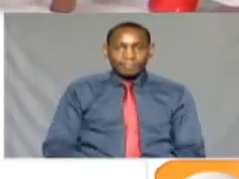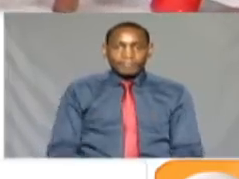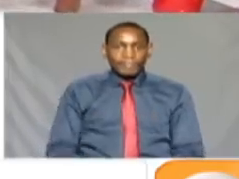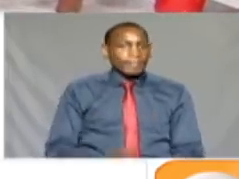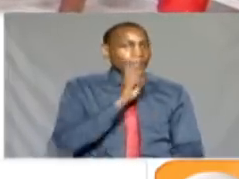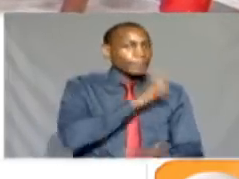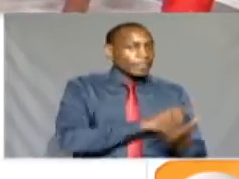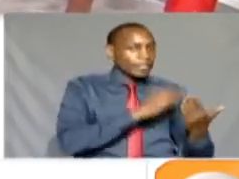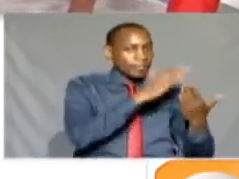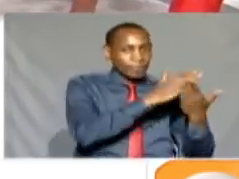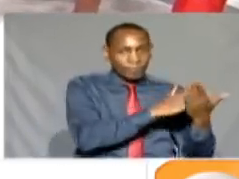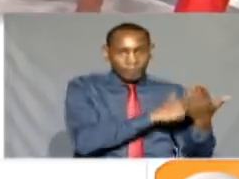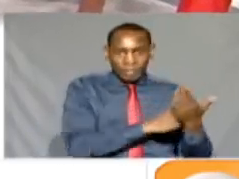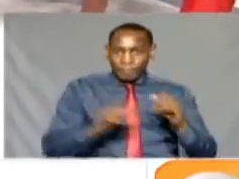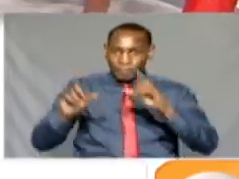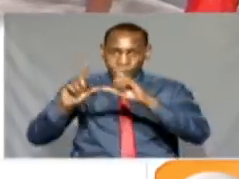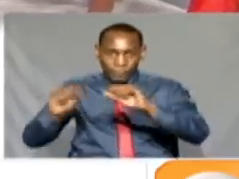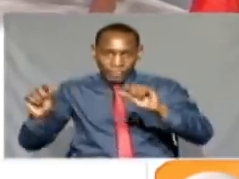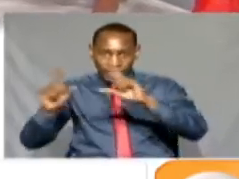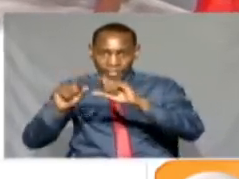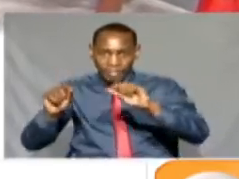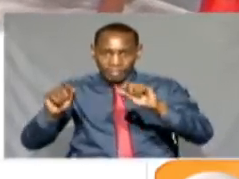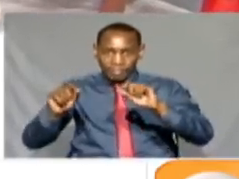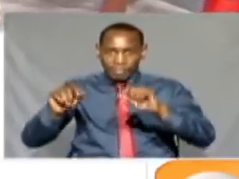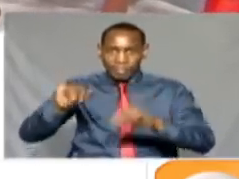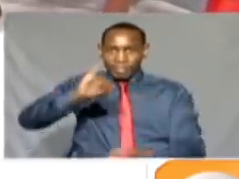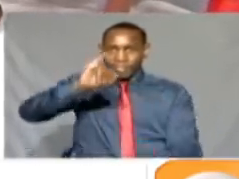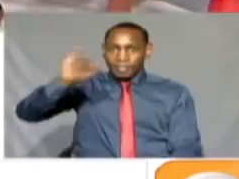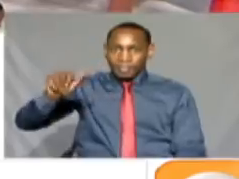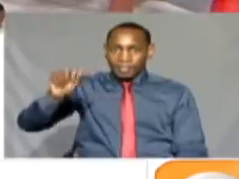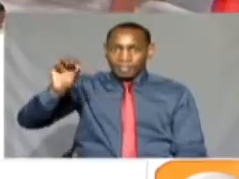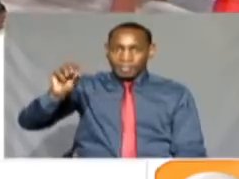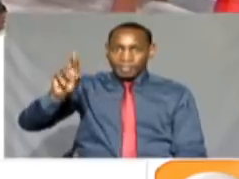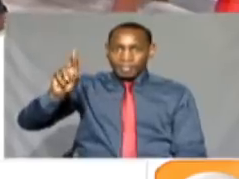All right, here's a message. Ajaro soldiers.